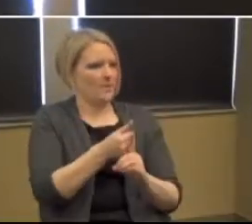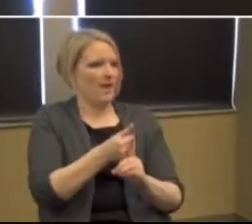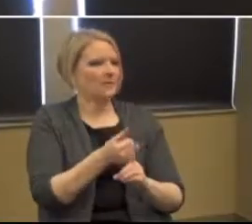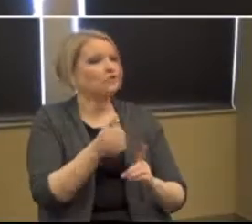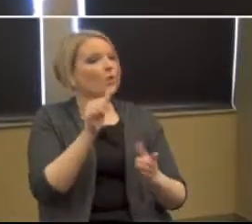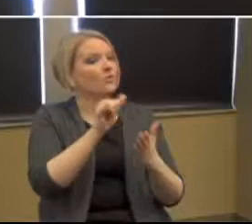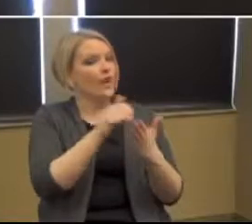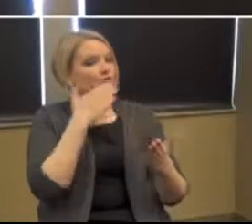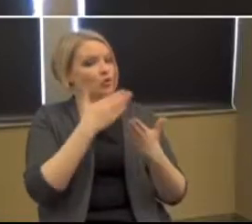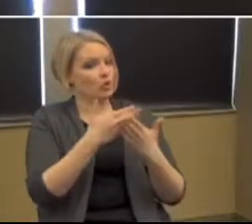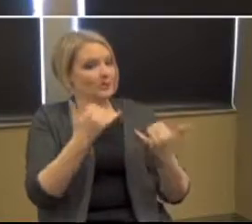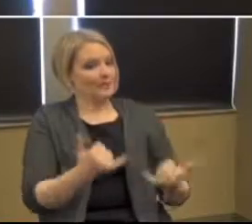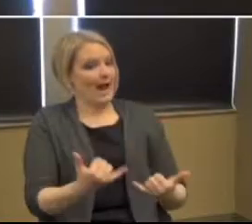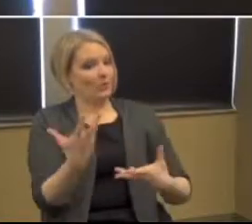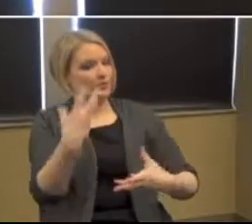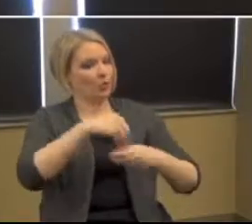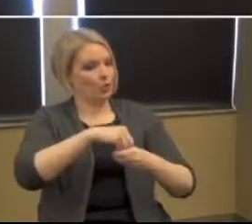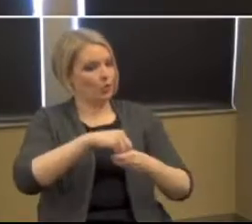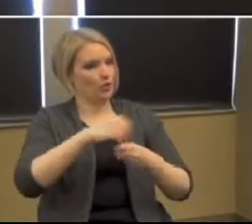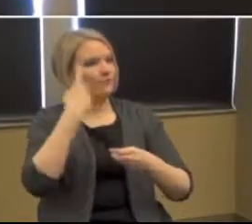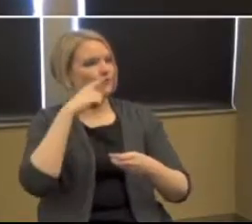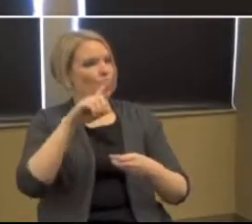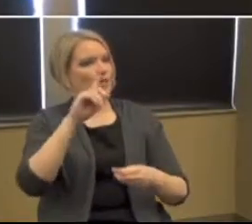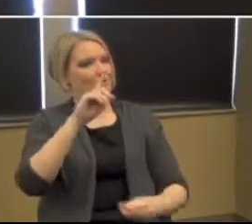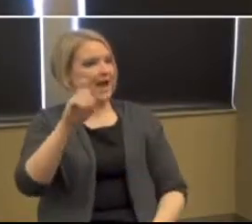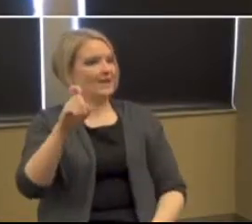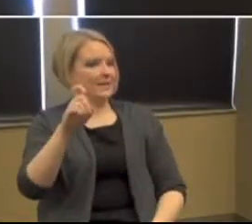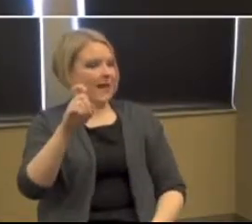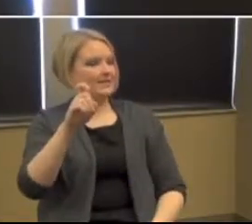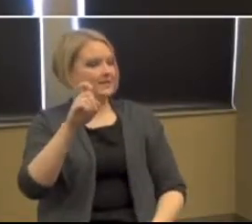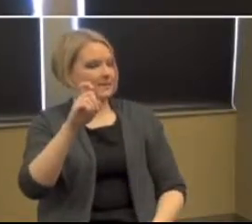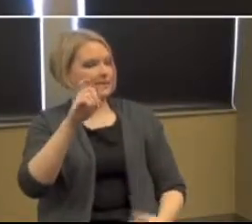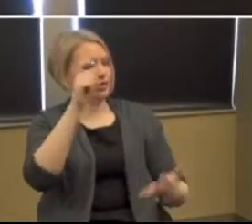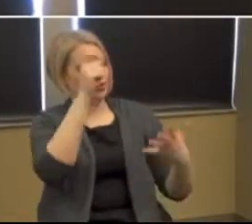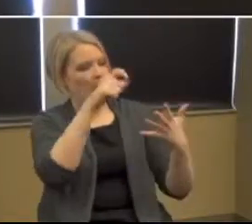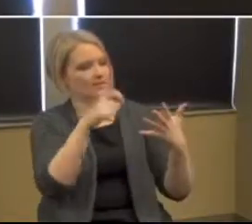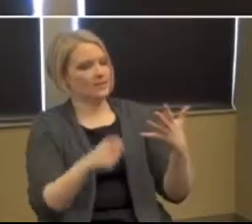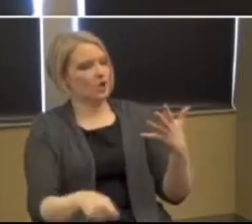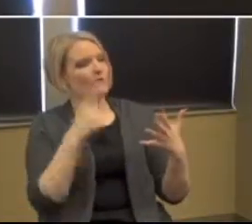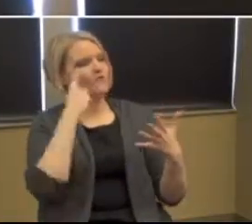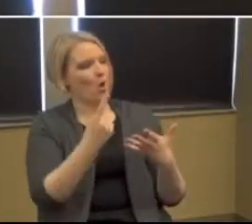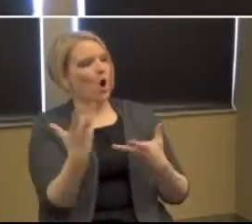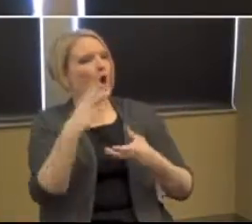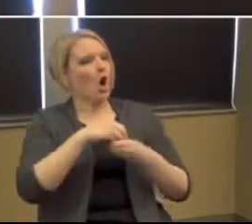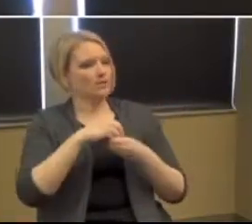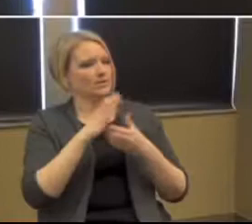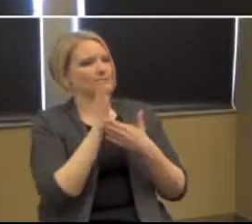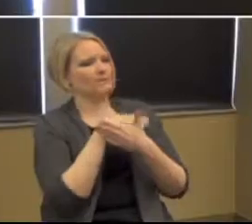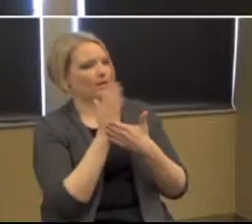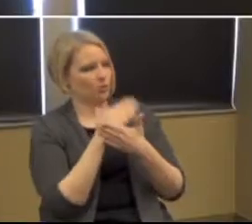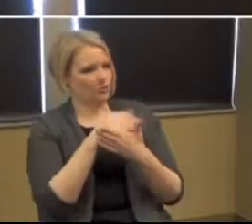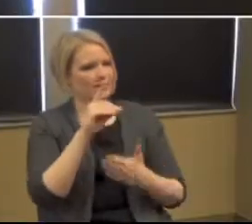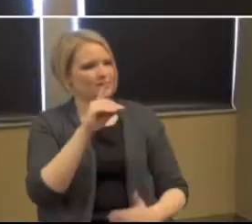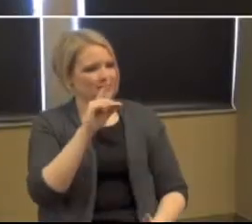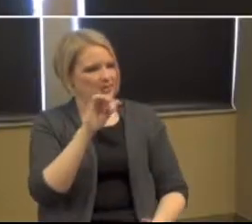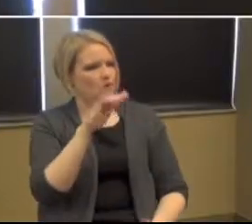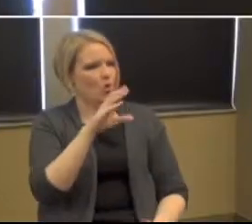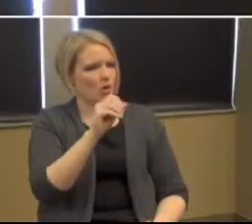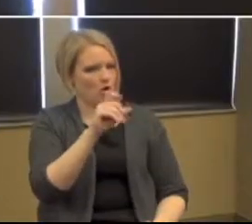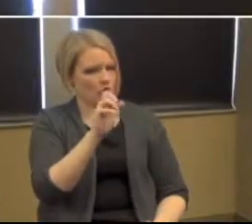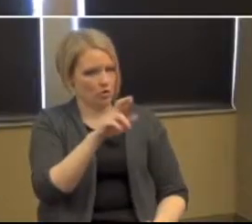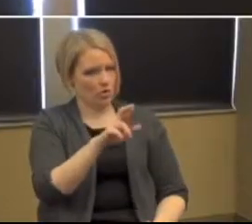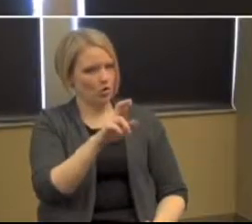has been now included in the diagnostic criteria for an autism spectrum disorder, is that there is